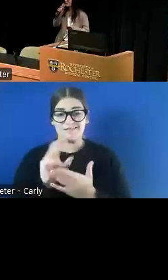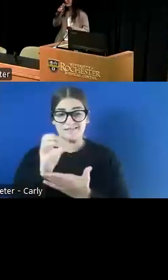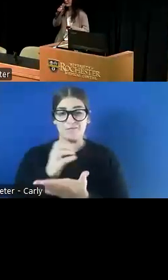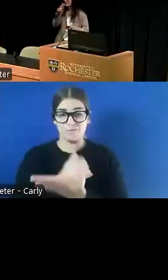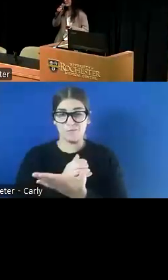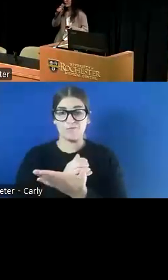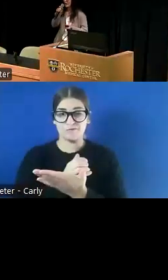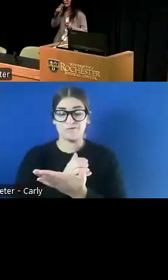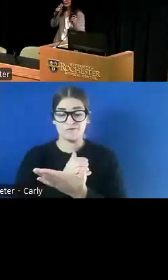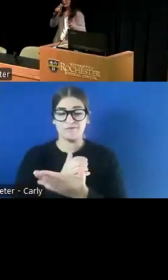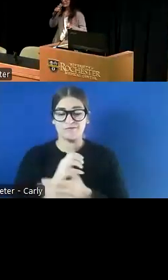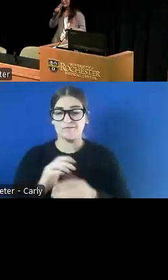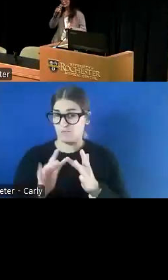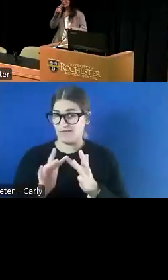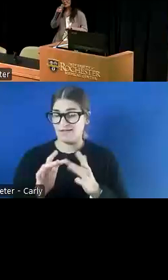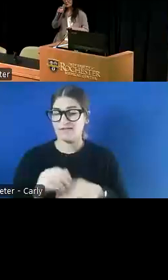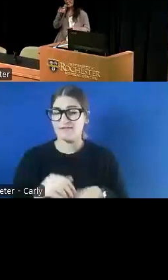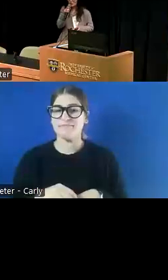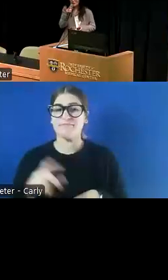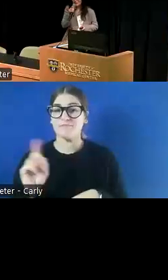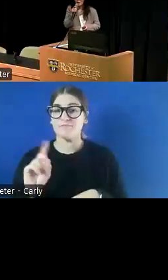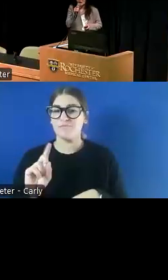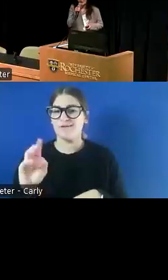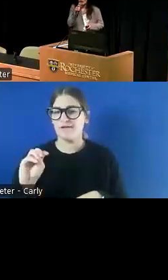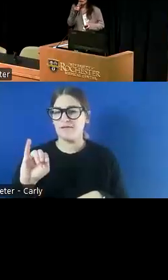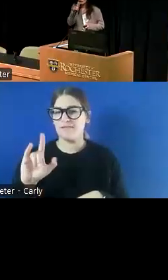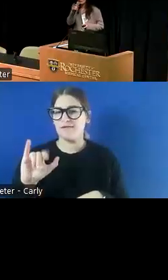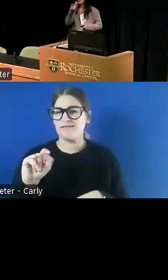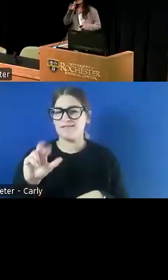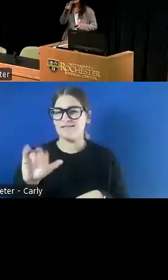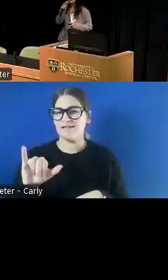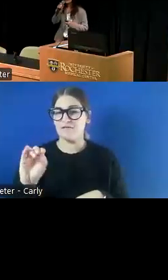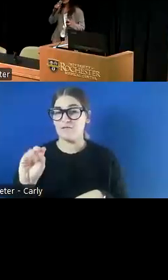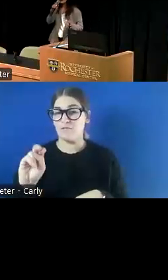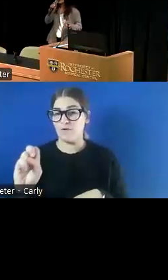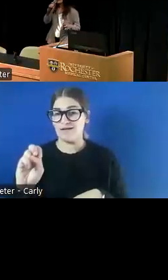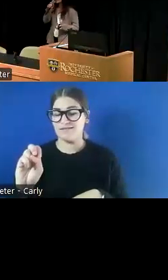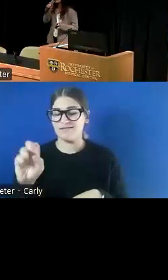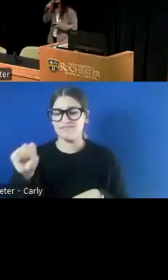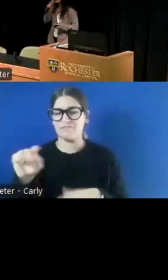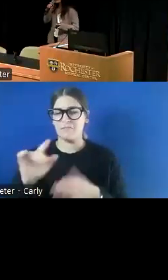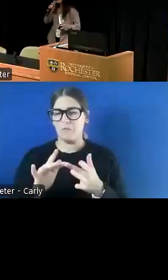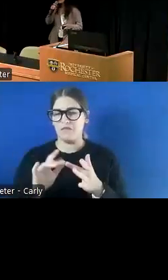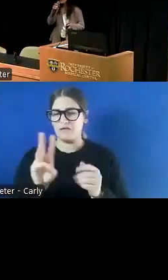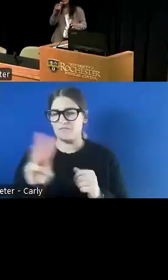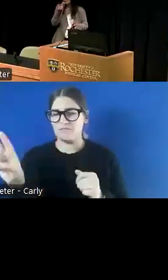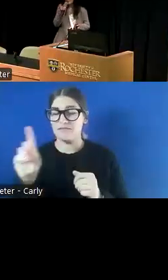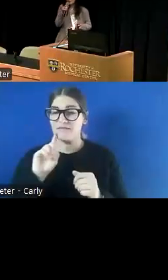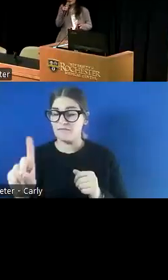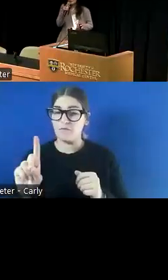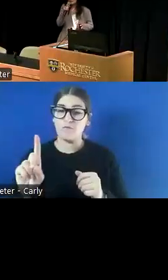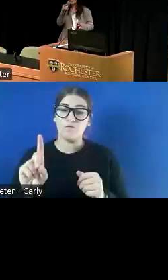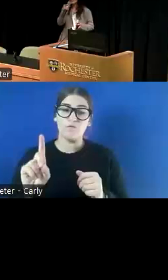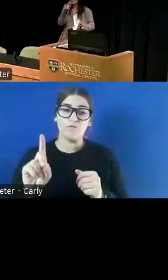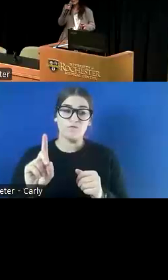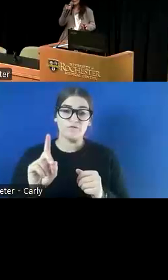up housing in the Military One Source, which is an online site that service members, family members, and